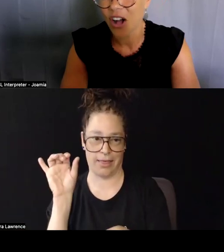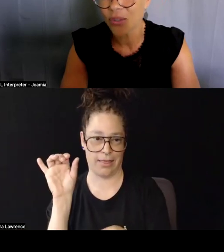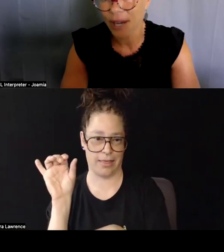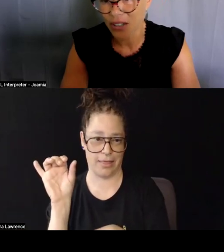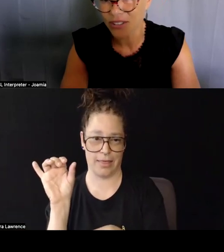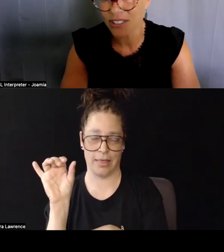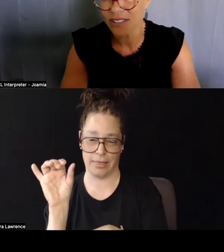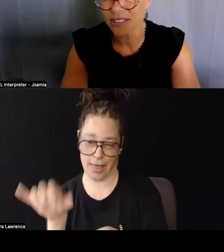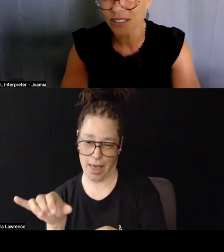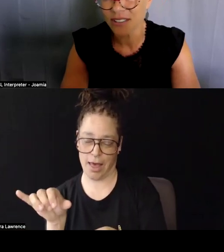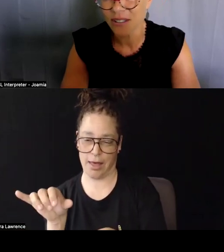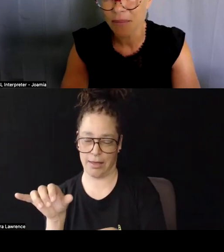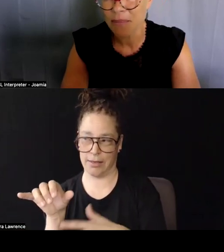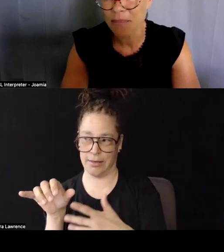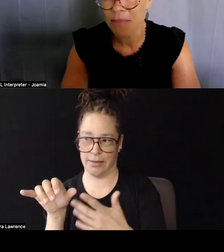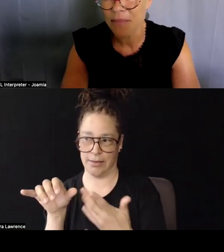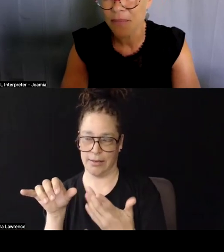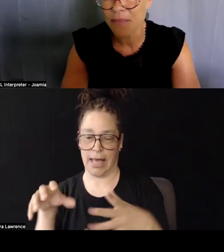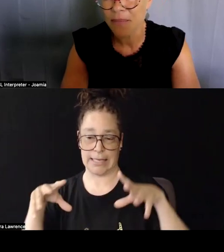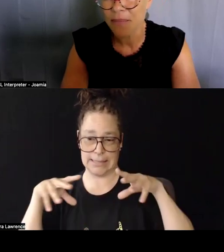It's all around.